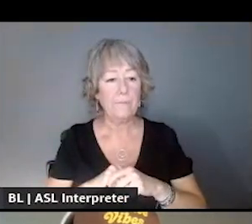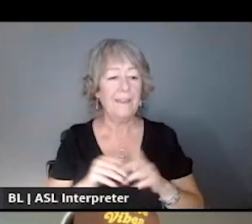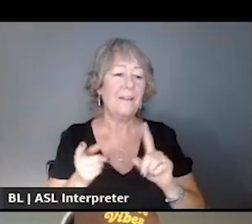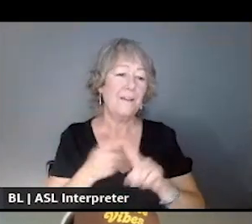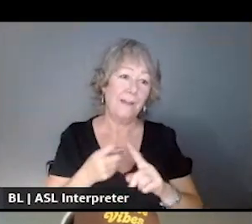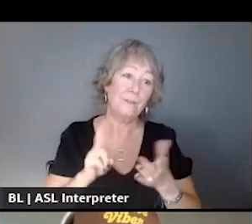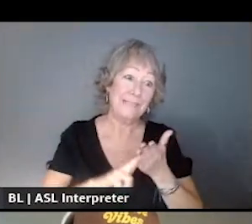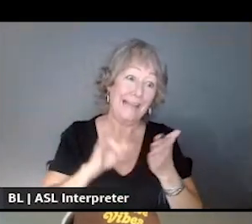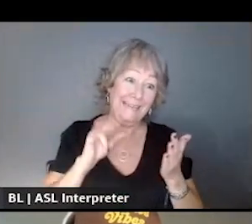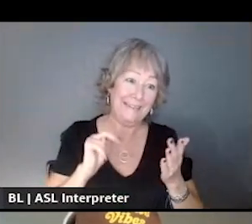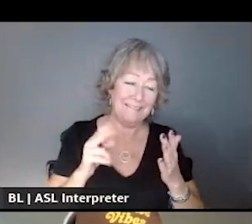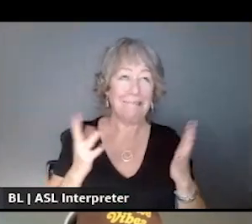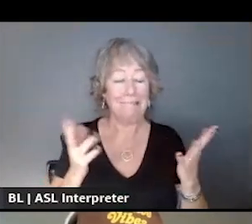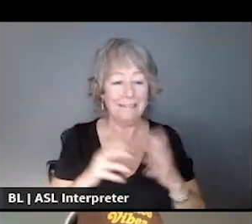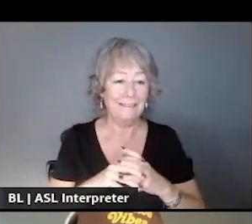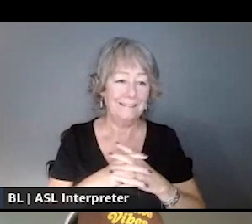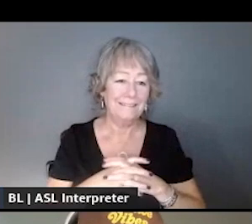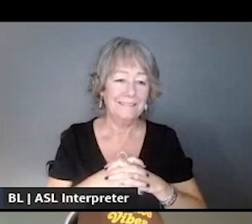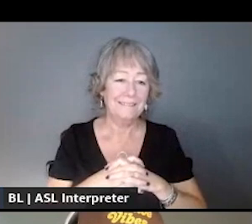first.